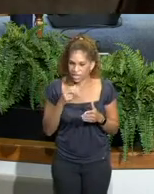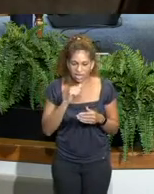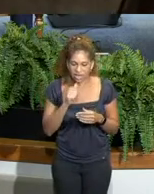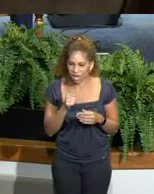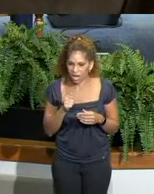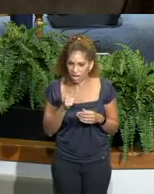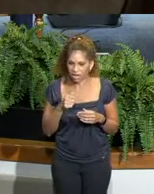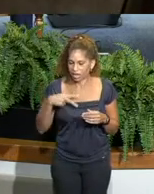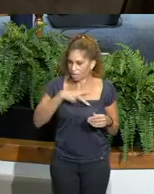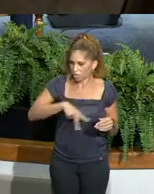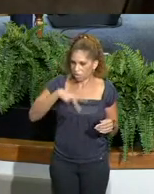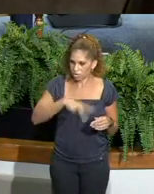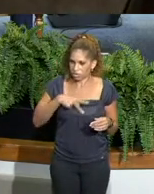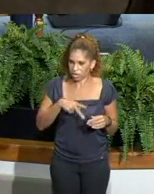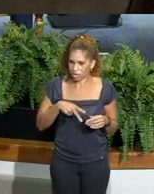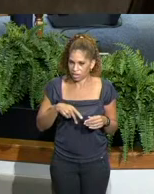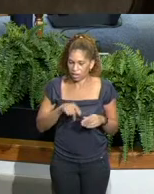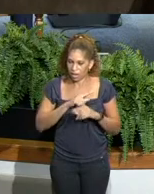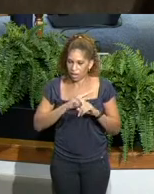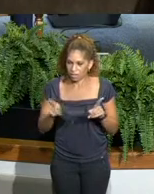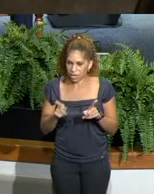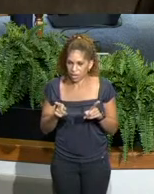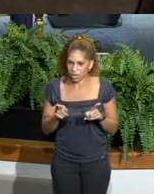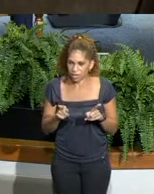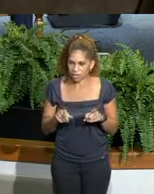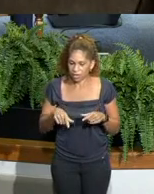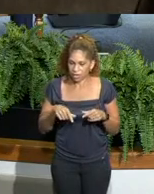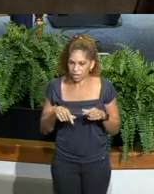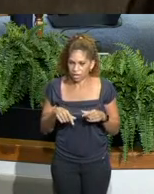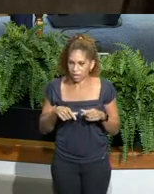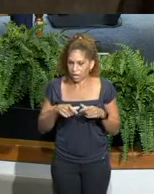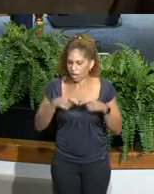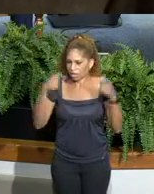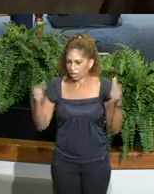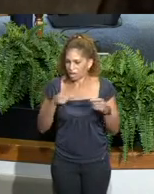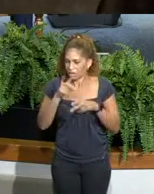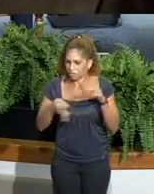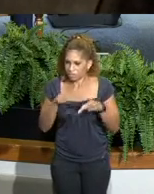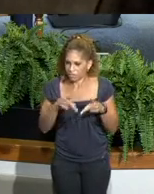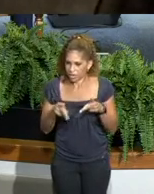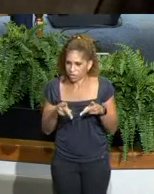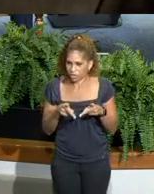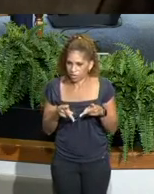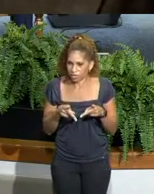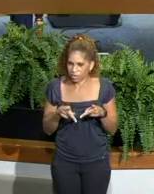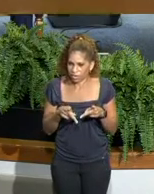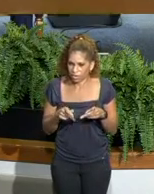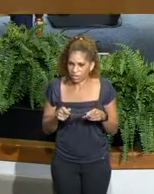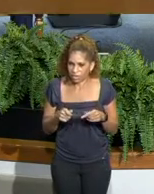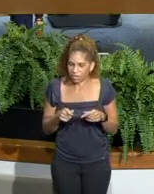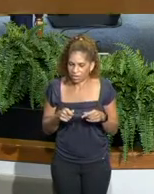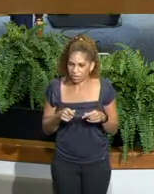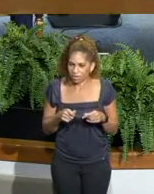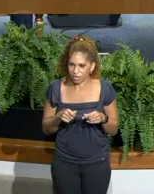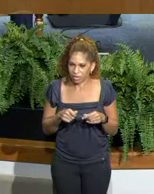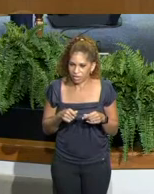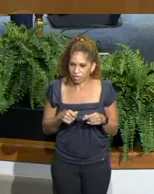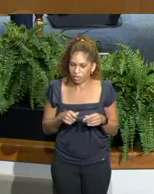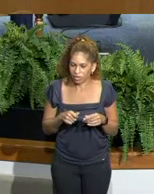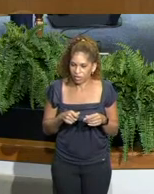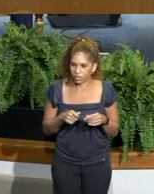a person, but the entire cohort of extremism. It is symptomatic of an